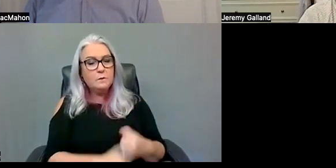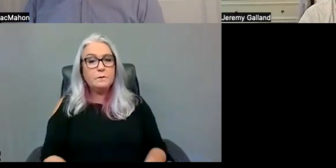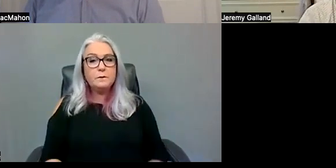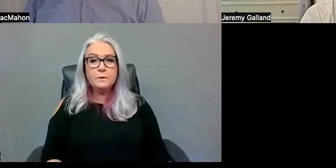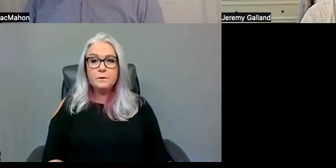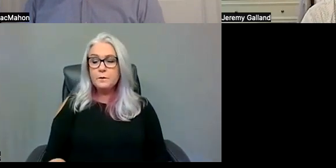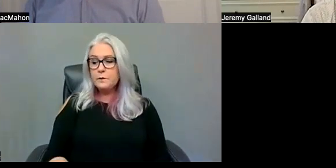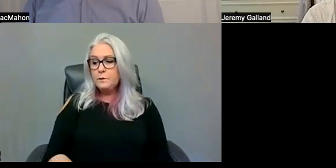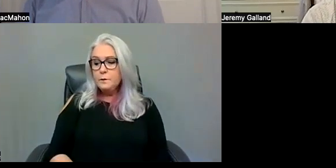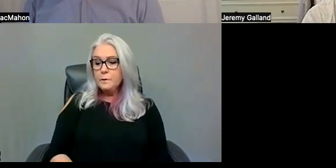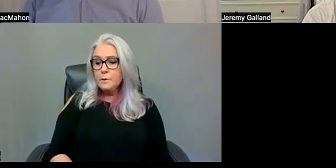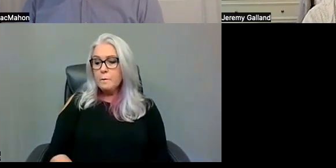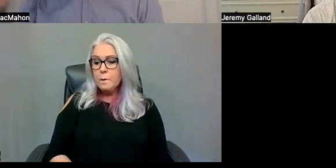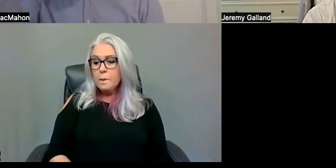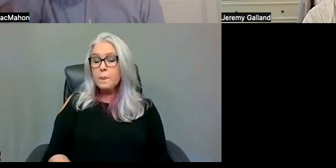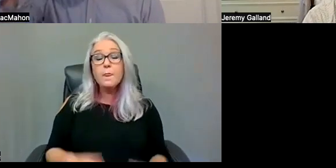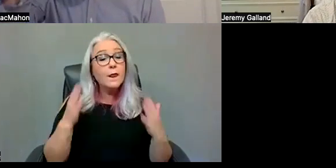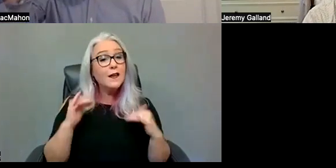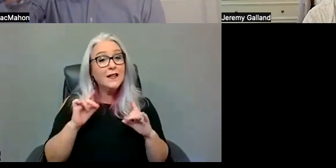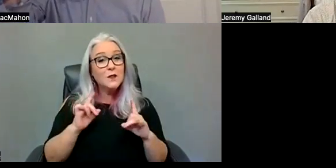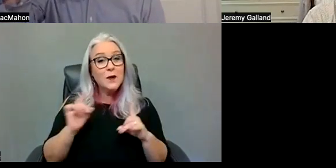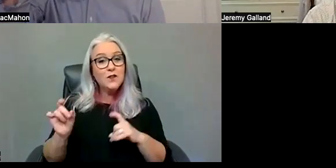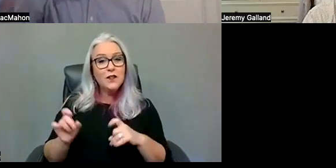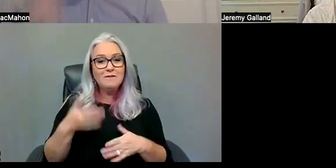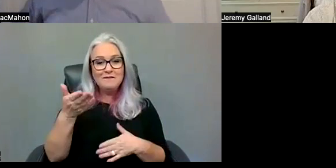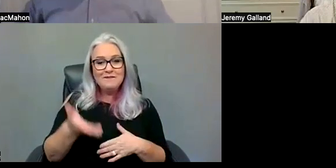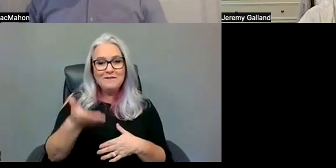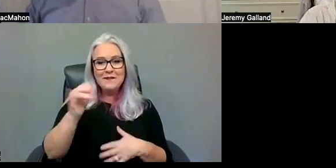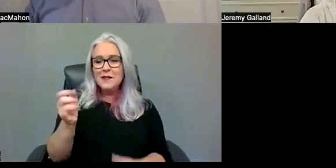our next question, and it's going to start with you, Jeremy.